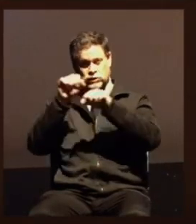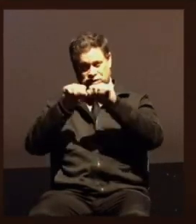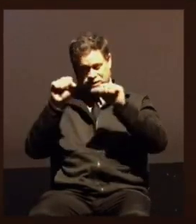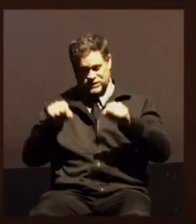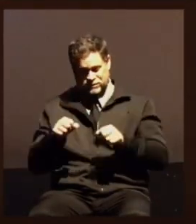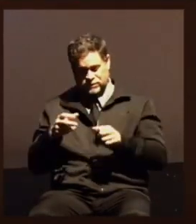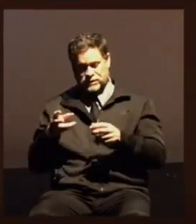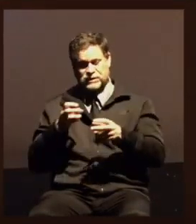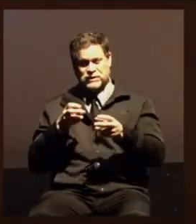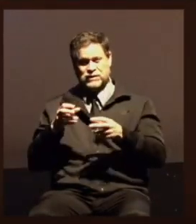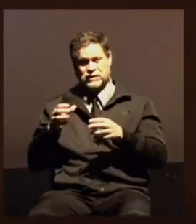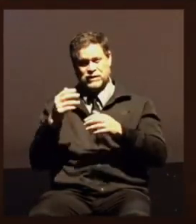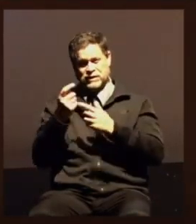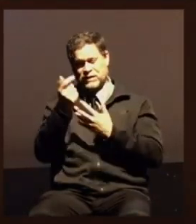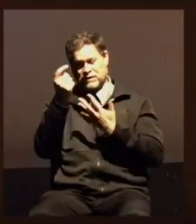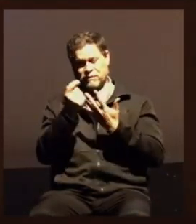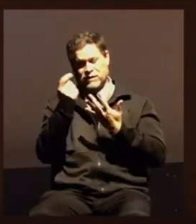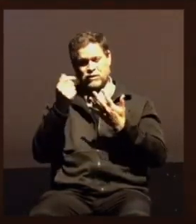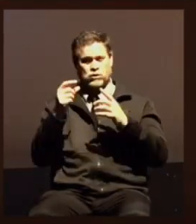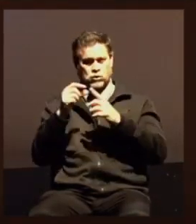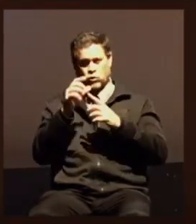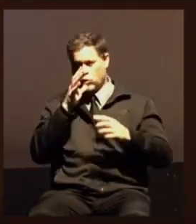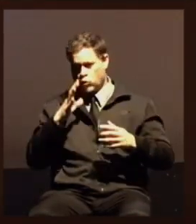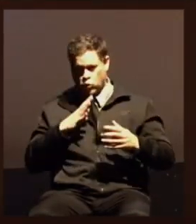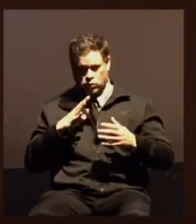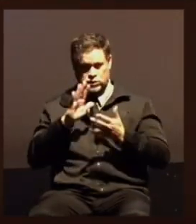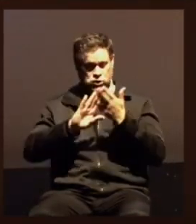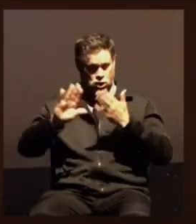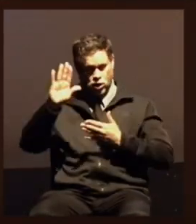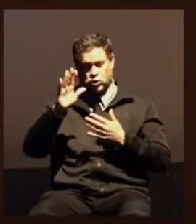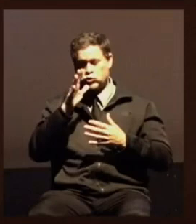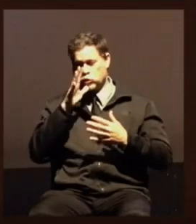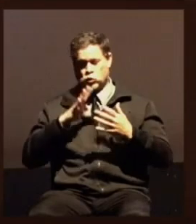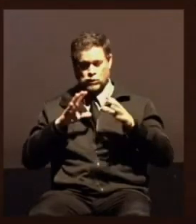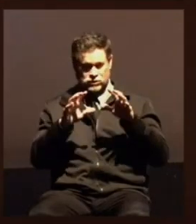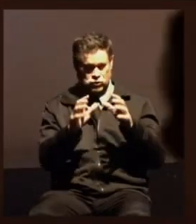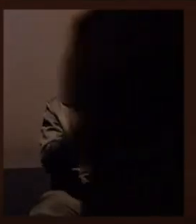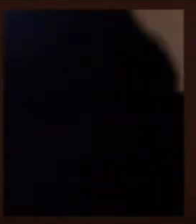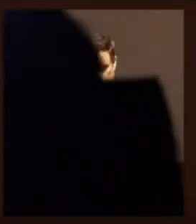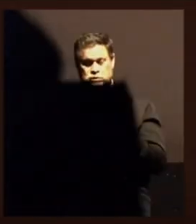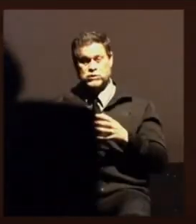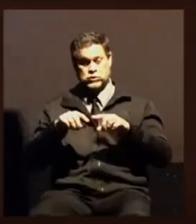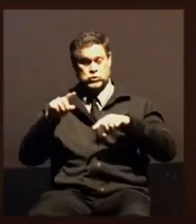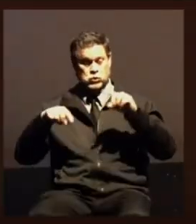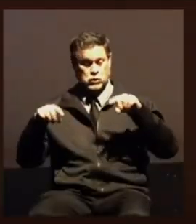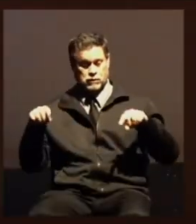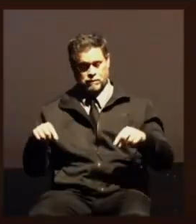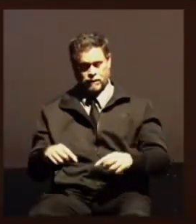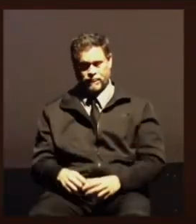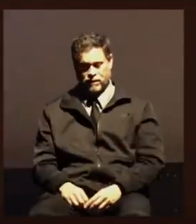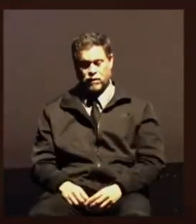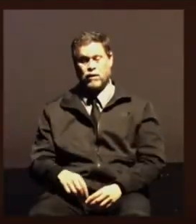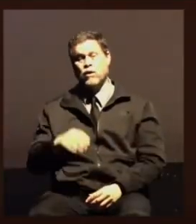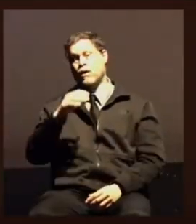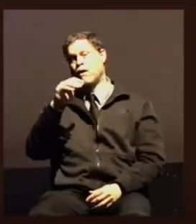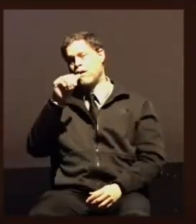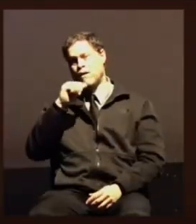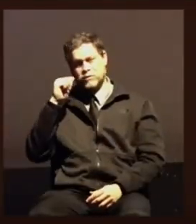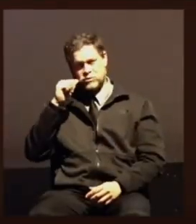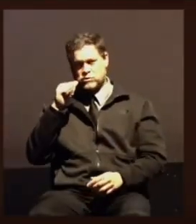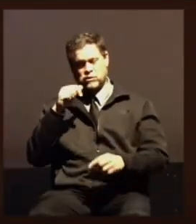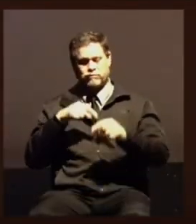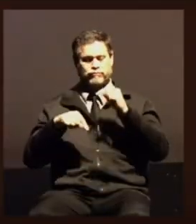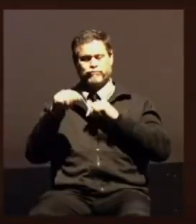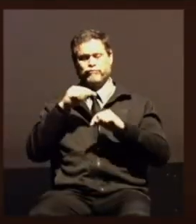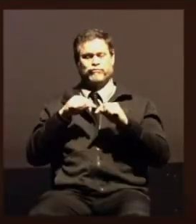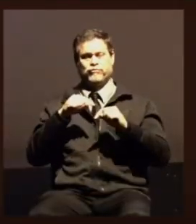and eliminating words such as women's colleges, women's groups, and so on. Amazon later retracted